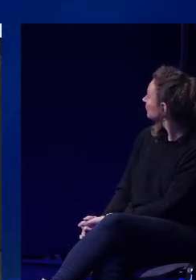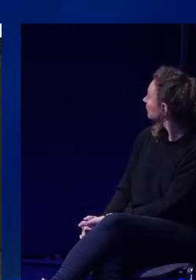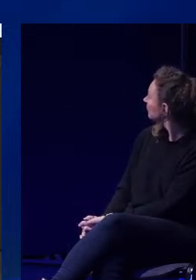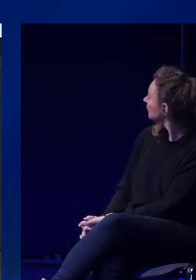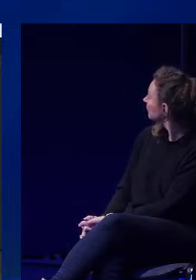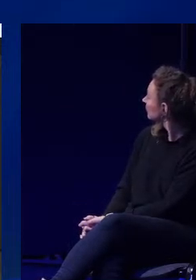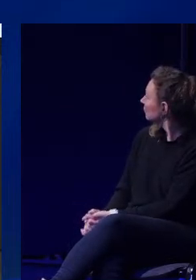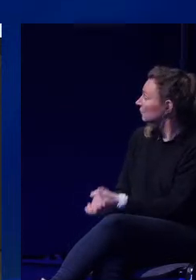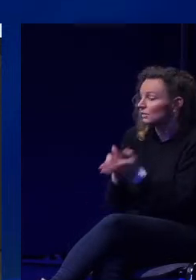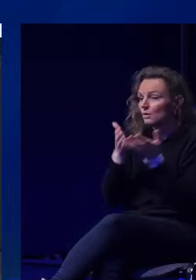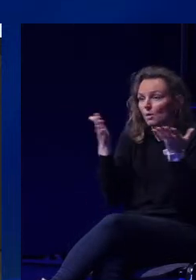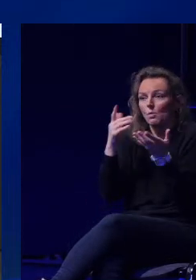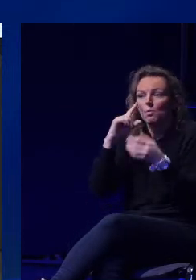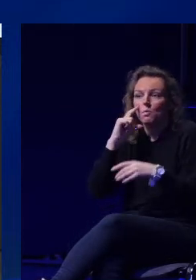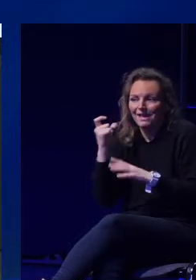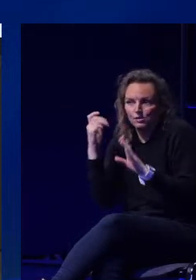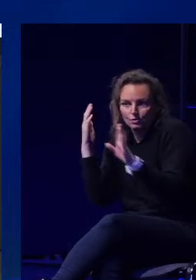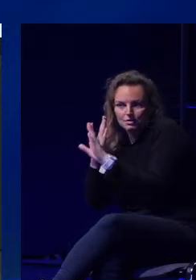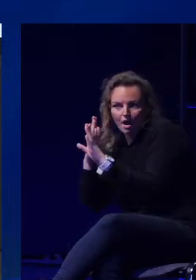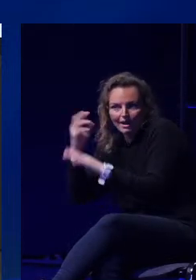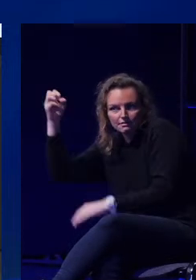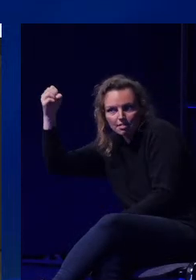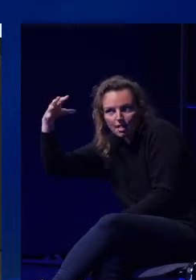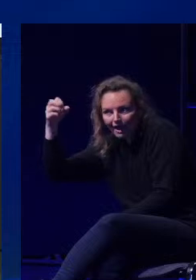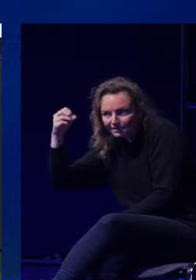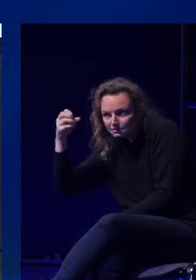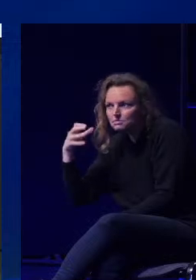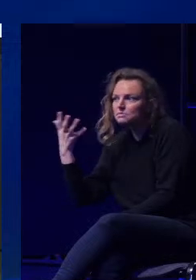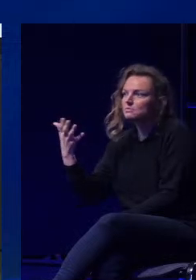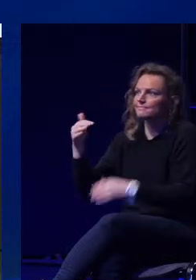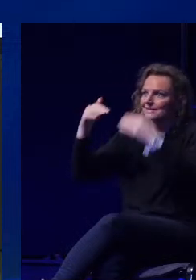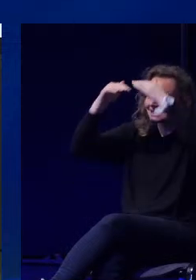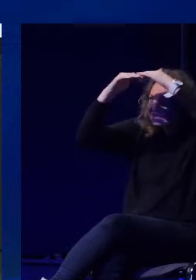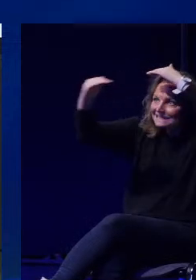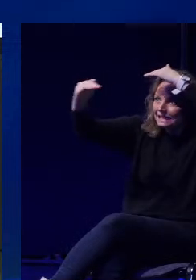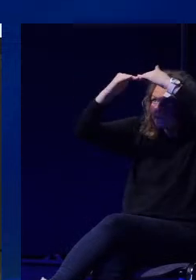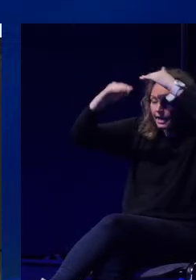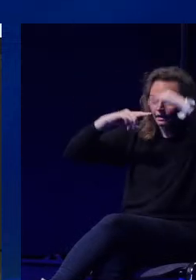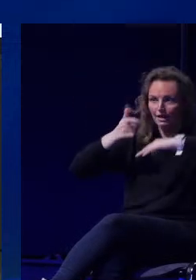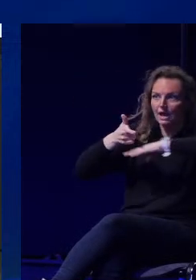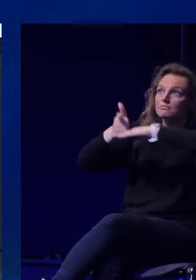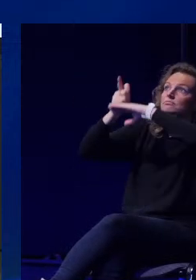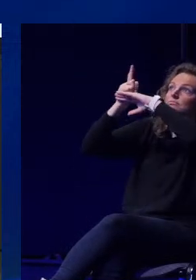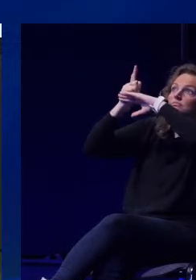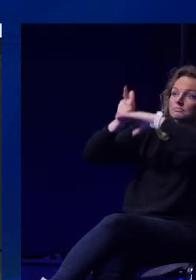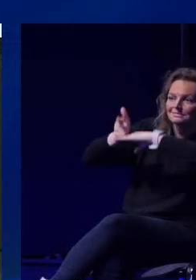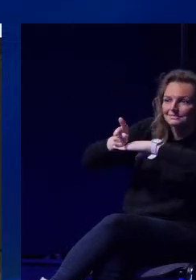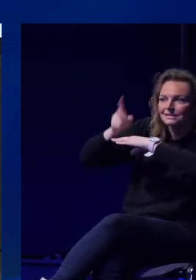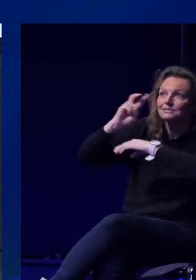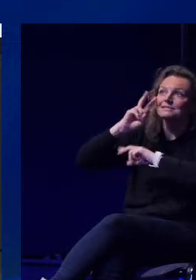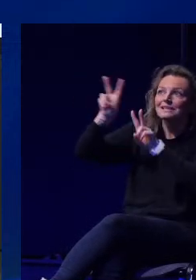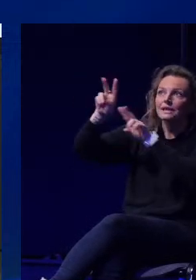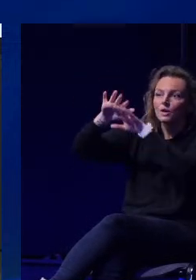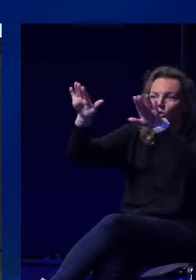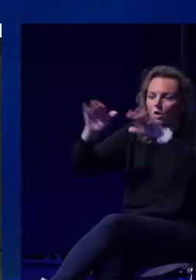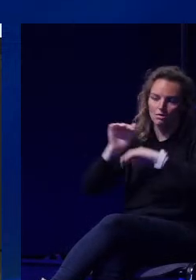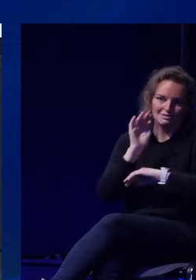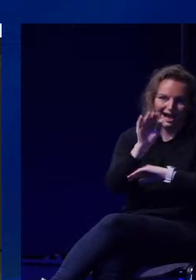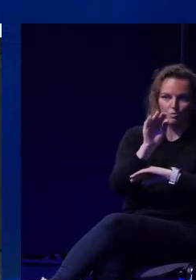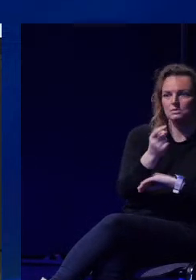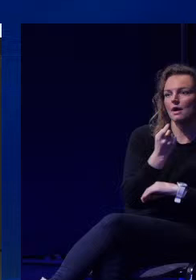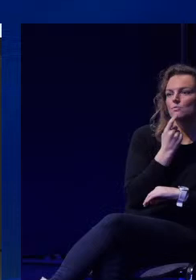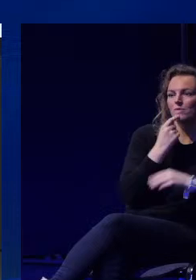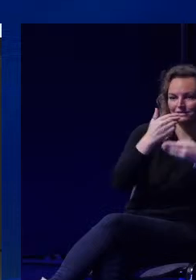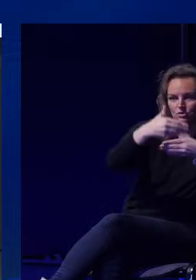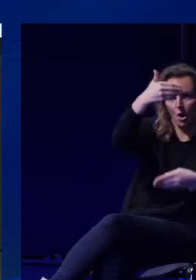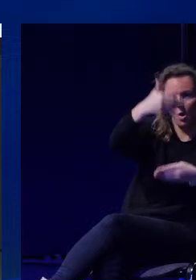could hide lights potentially if the ceiling's not seen, and then outside the window where you want